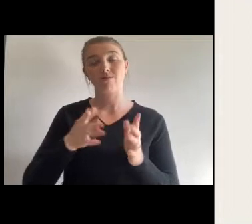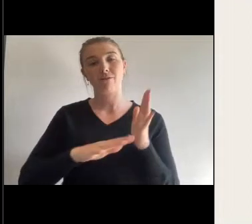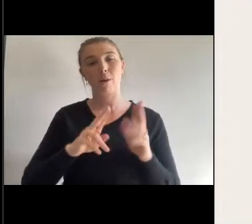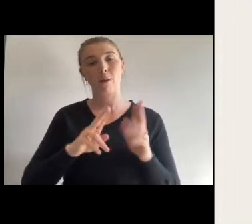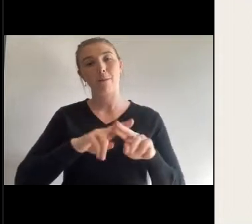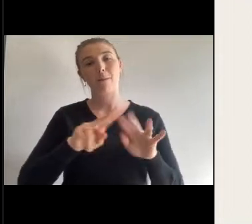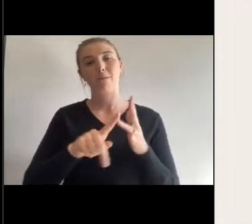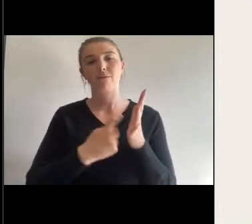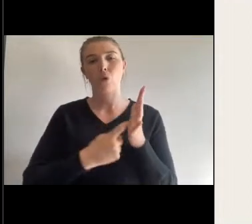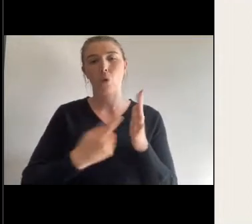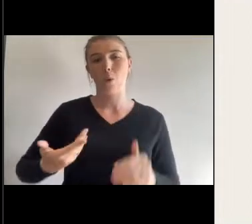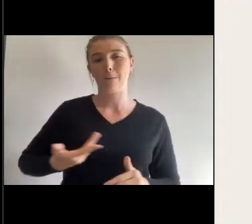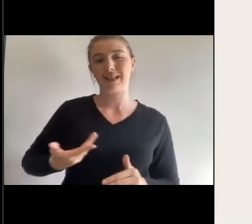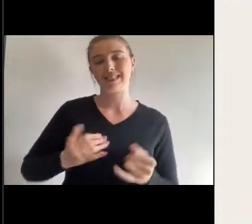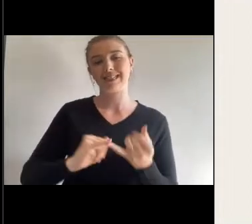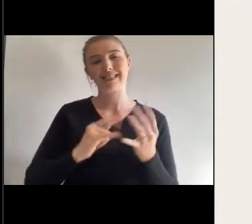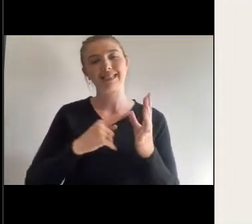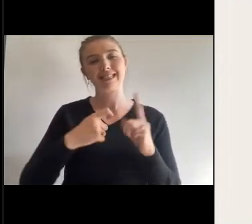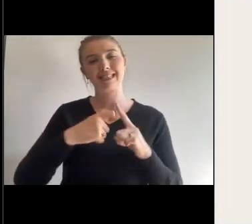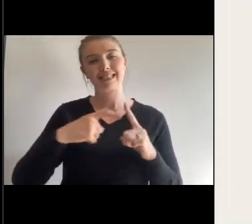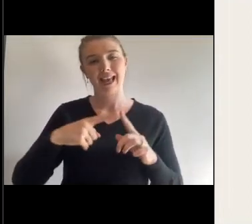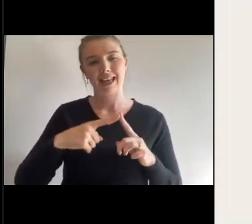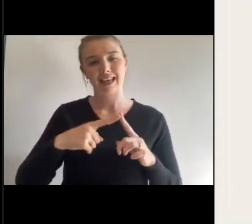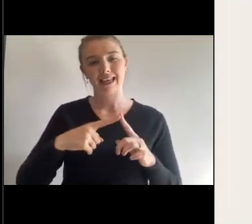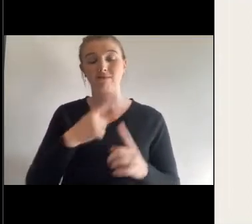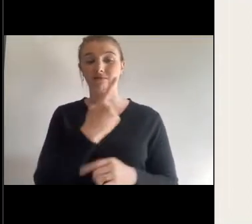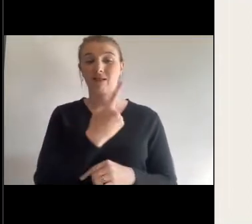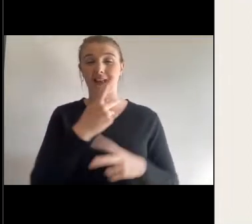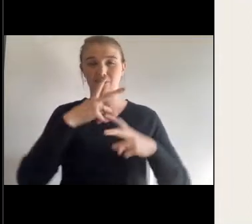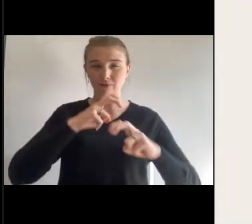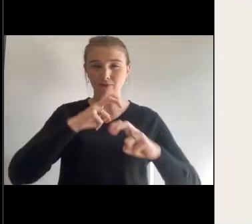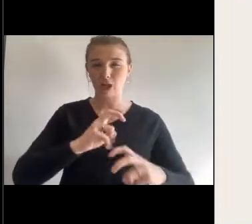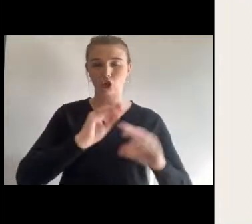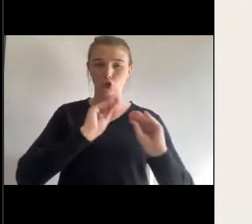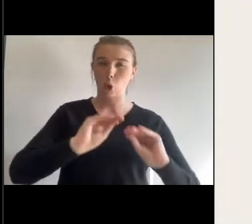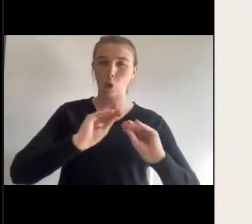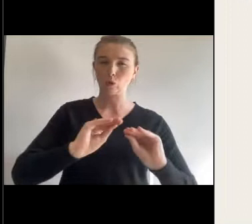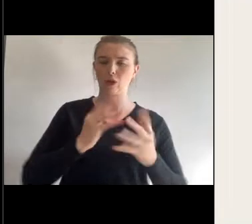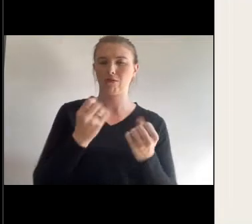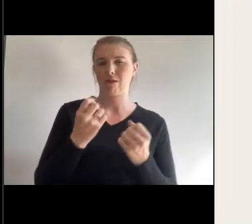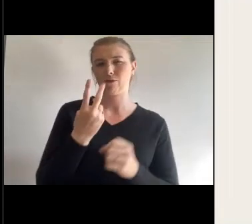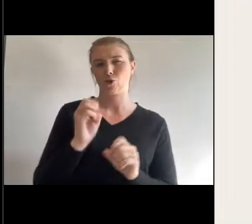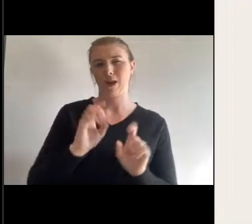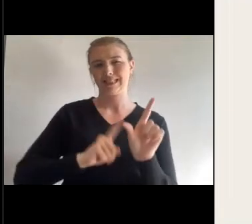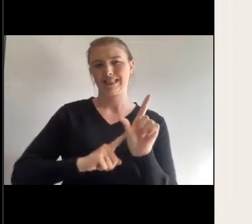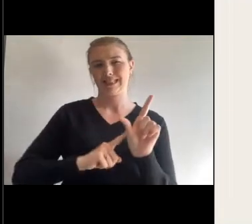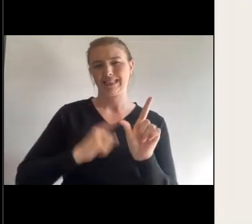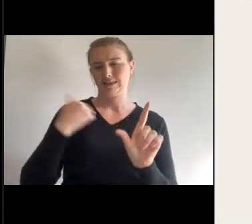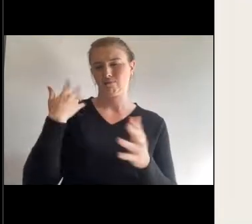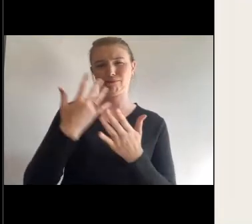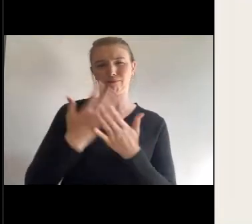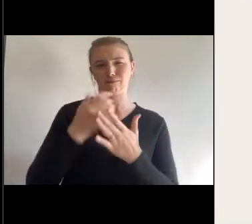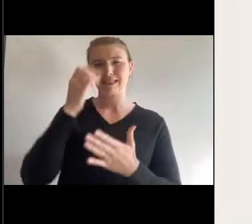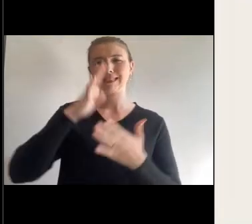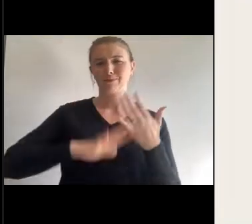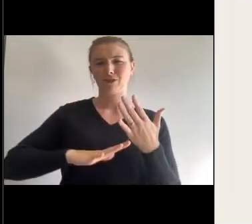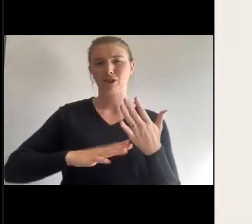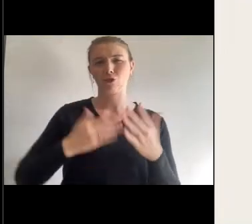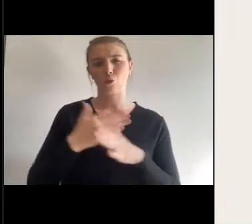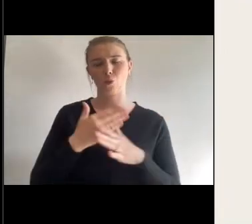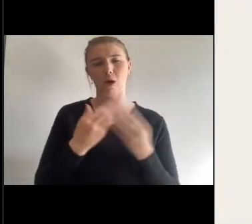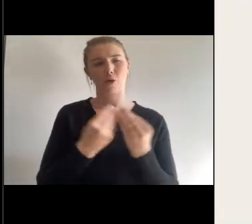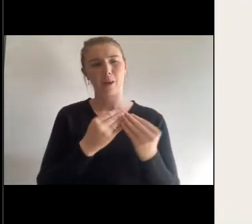advisor, facilitator, coach and researcher with over 20 years experience working with leaders, managers, teams worldwide. Now, before we